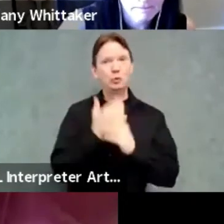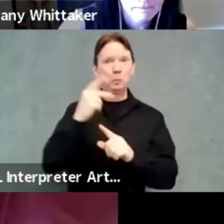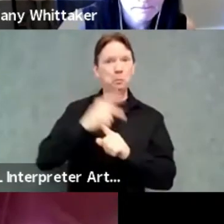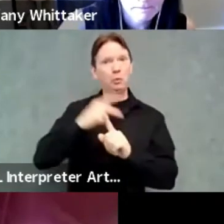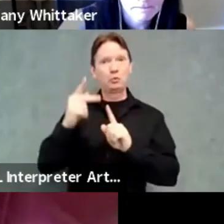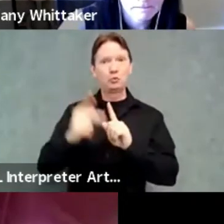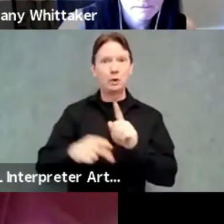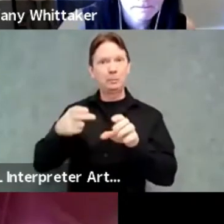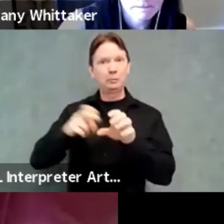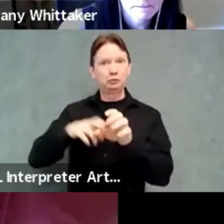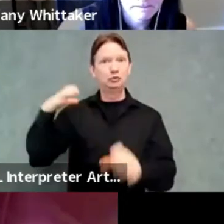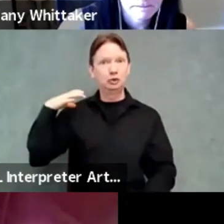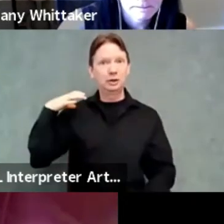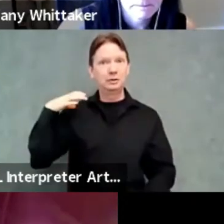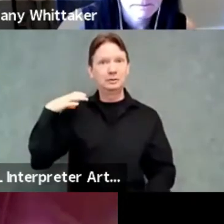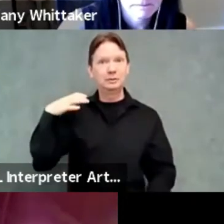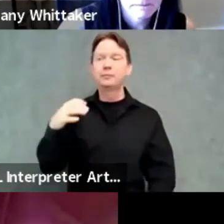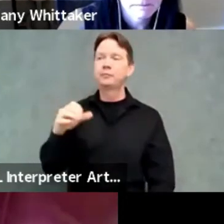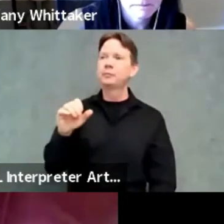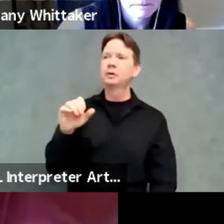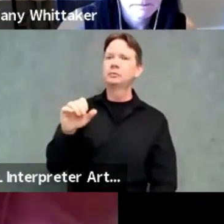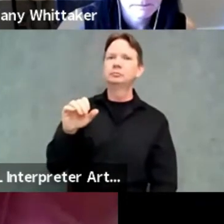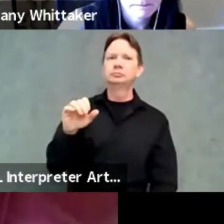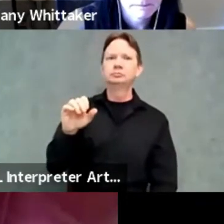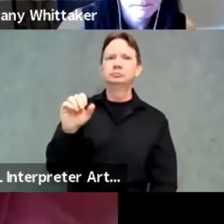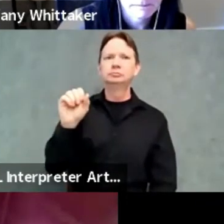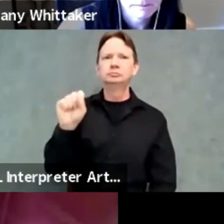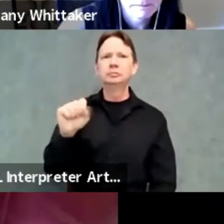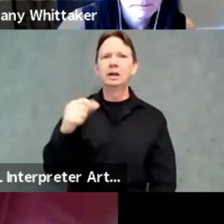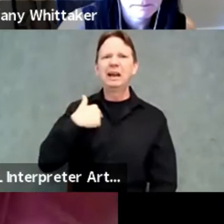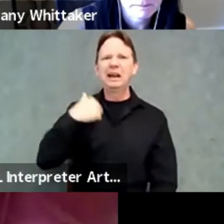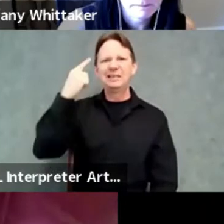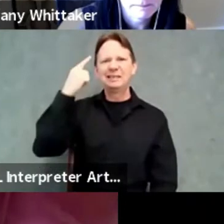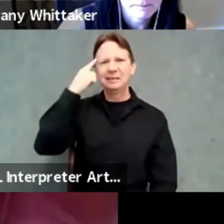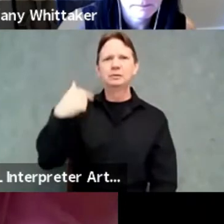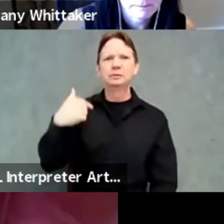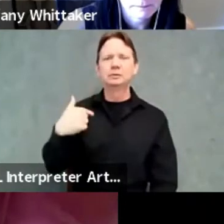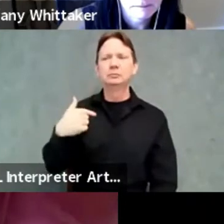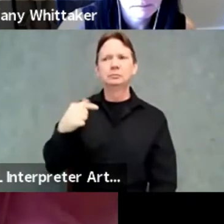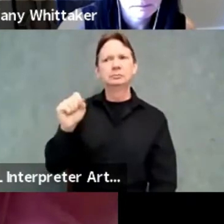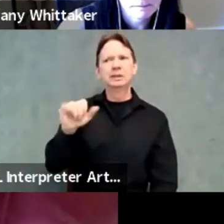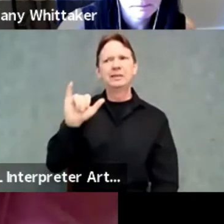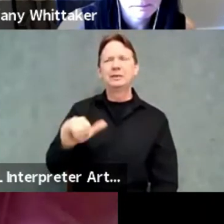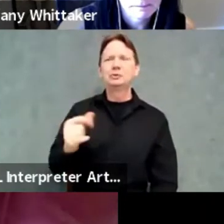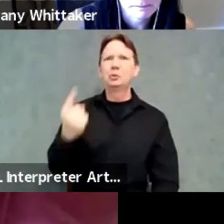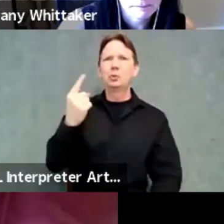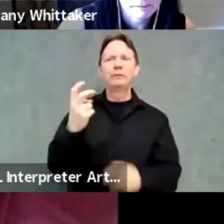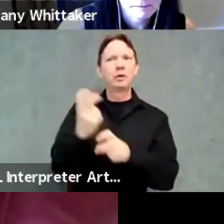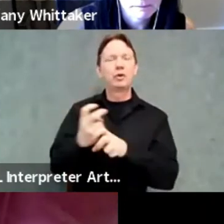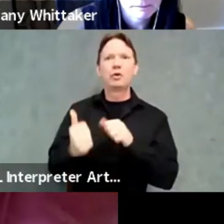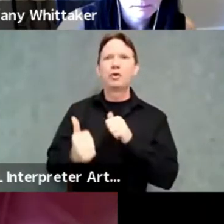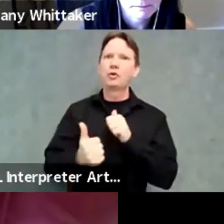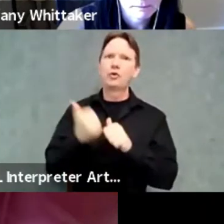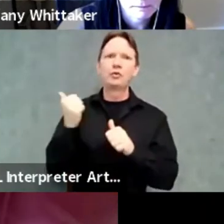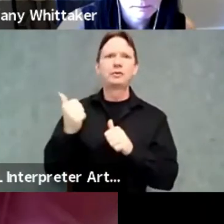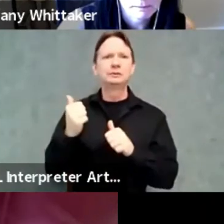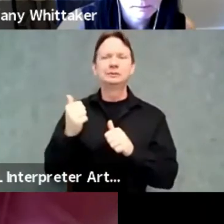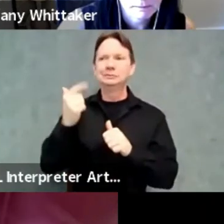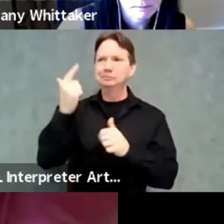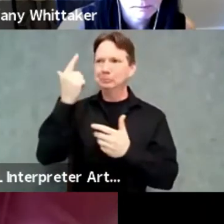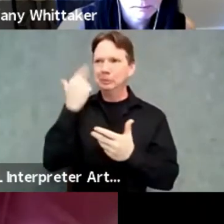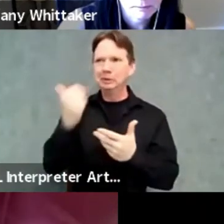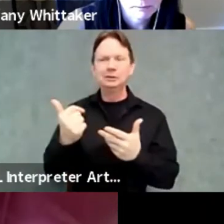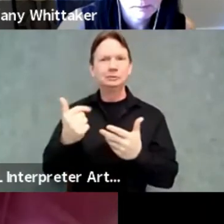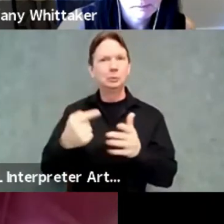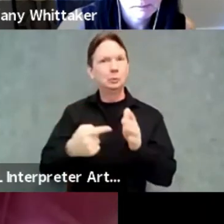So I think actually that program chair role, for those of you who are new to SIGs, I think it's actually one of the hardest ones, just because there's so much to learn in the